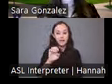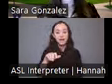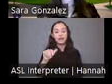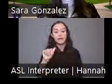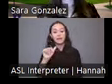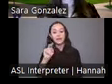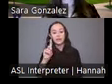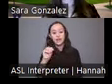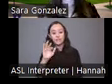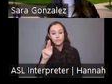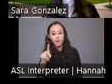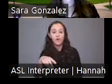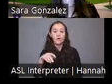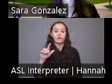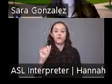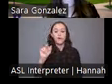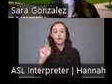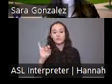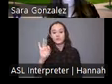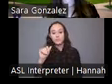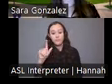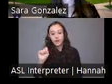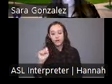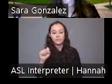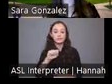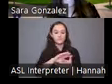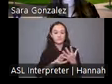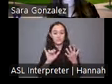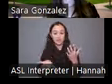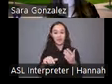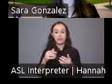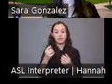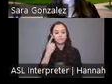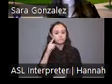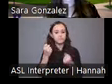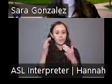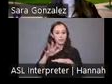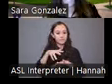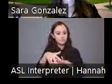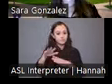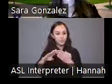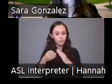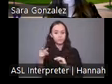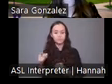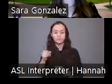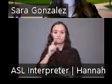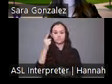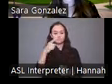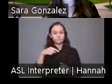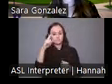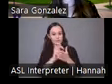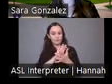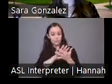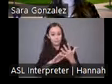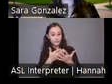many indigenous communities manifestations of sacred powerful relationships between histories ancestors cultural